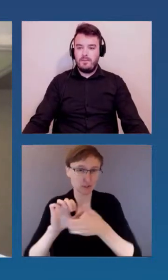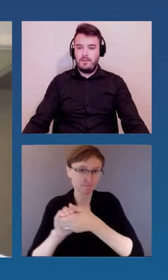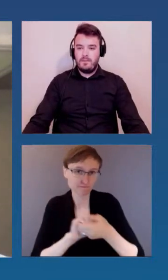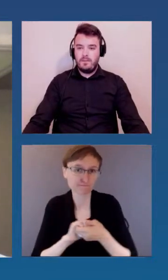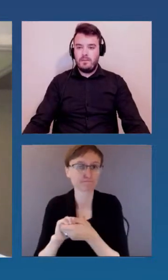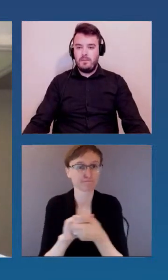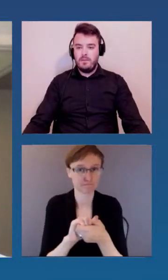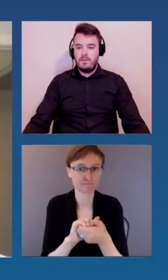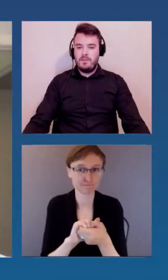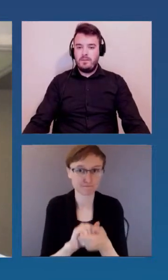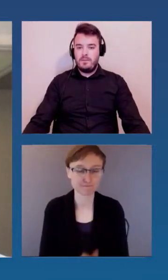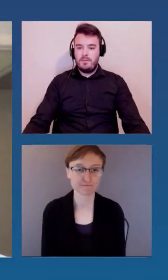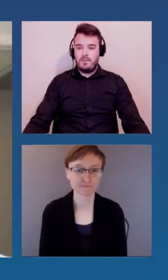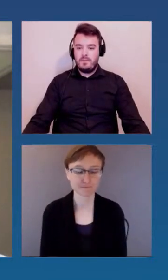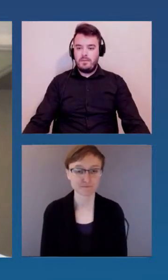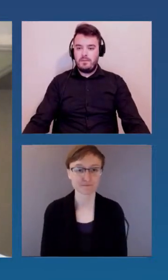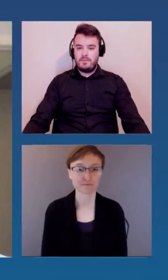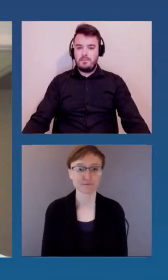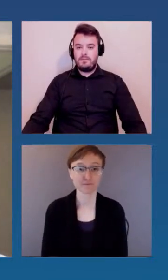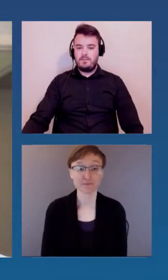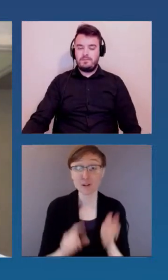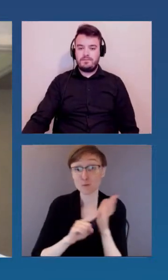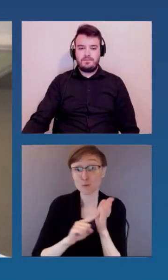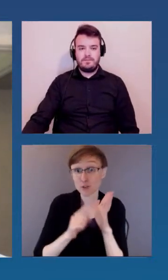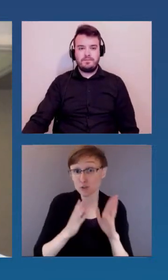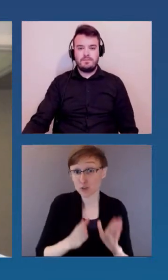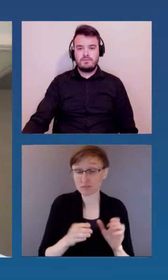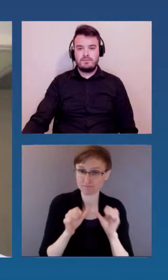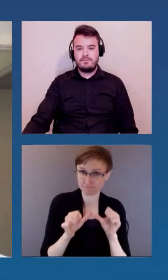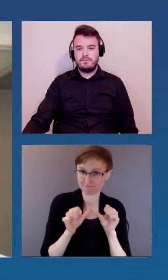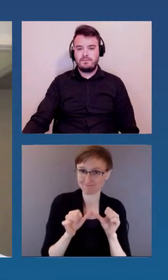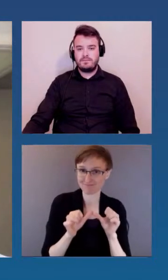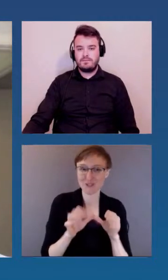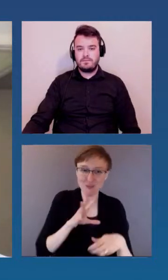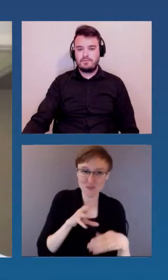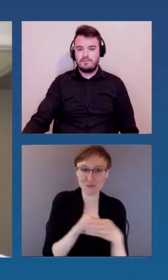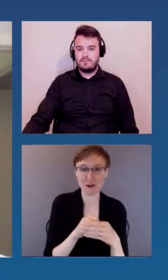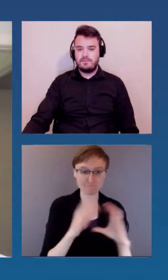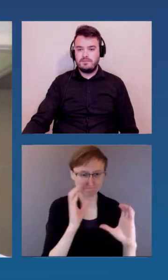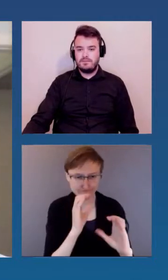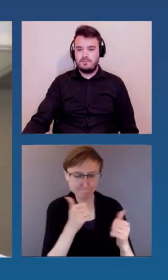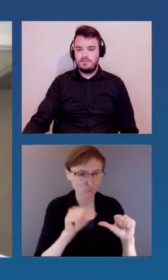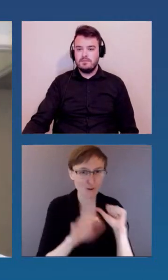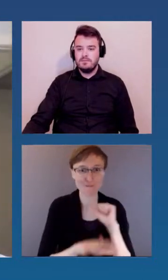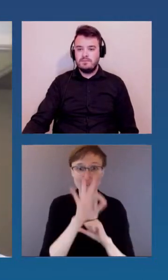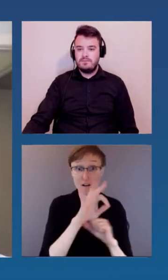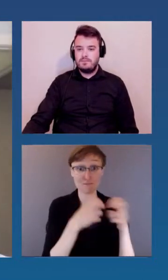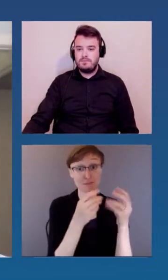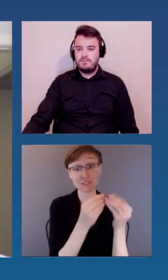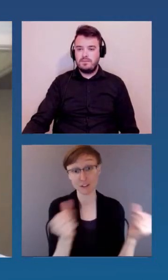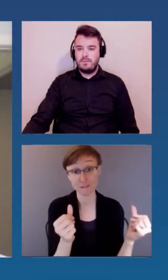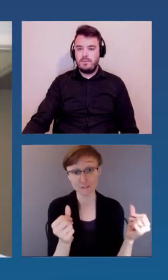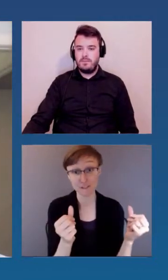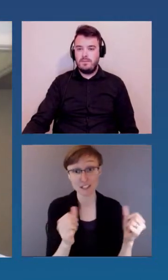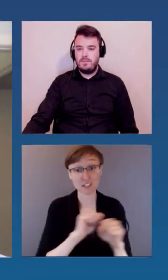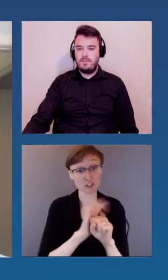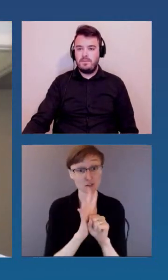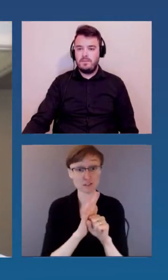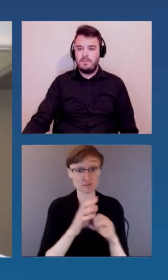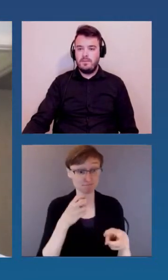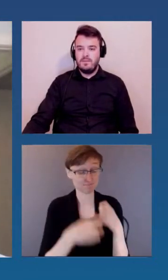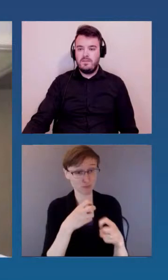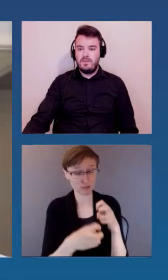hand sanitizer, disinfectants, and personal care kits, including masks, available to everyone. We're constantly updating our website